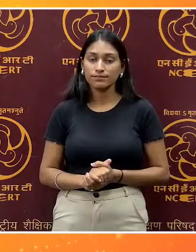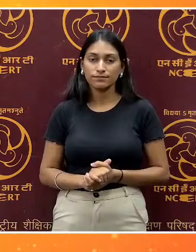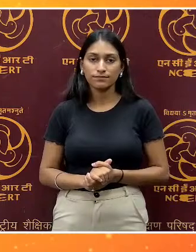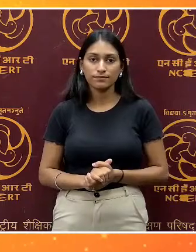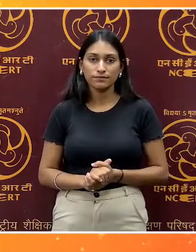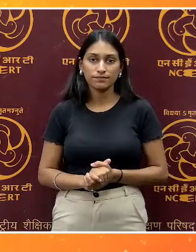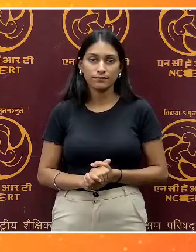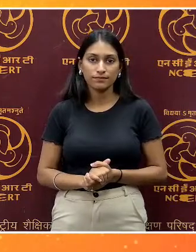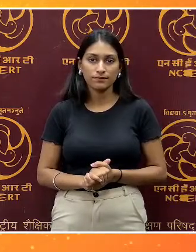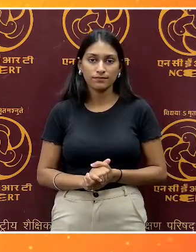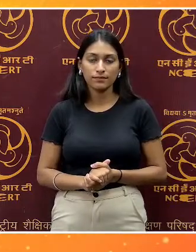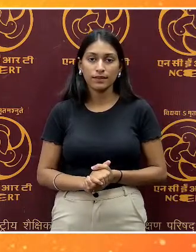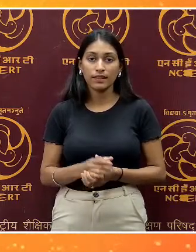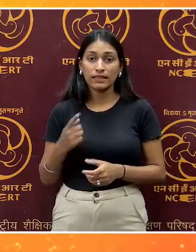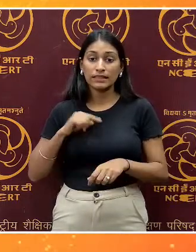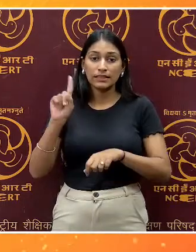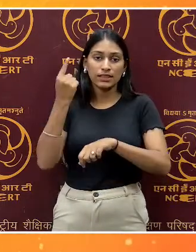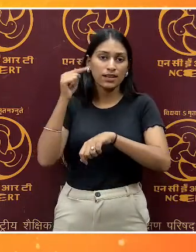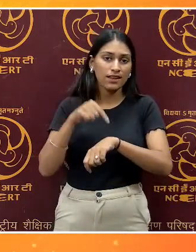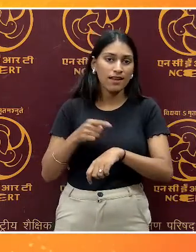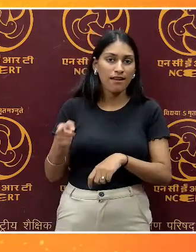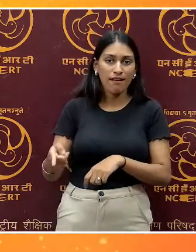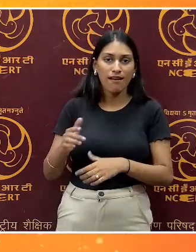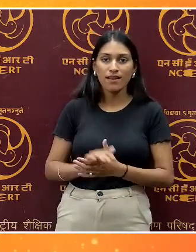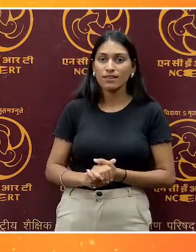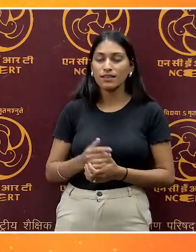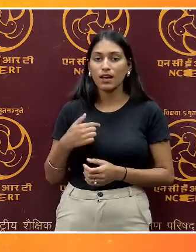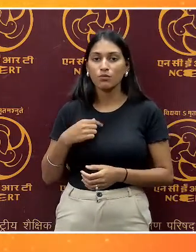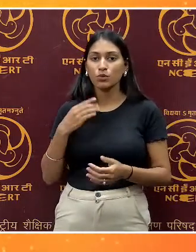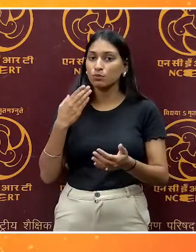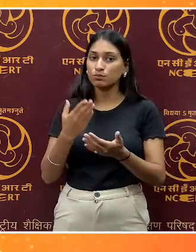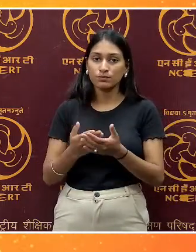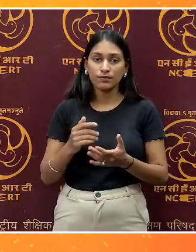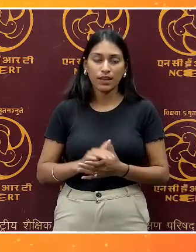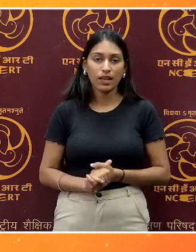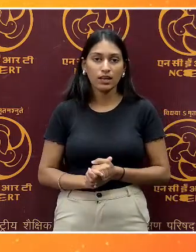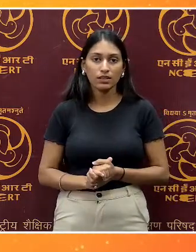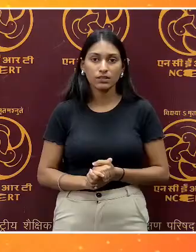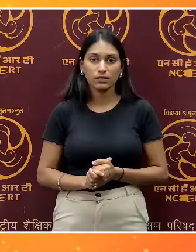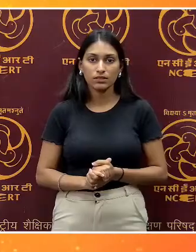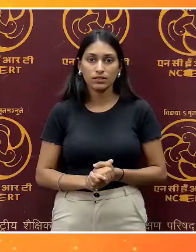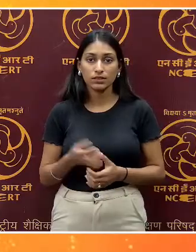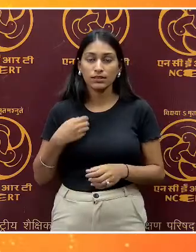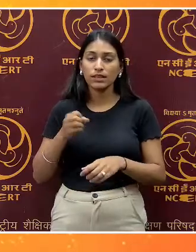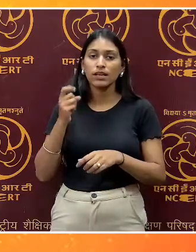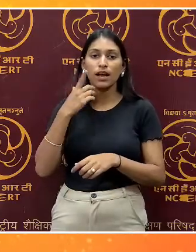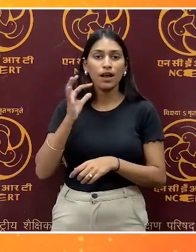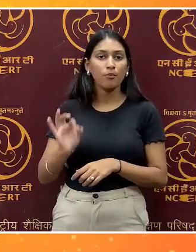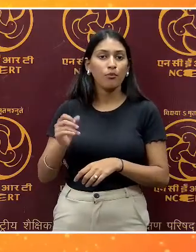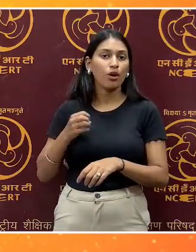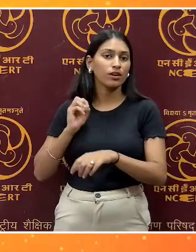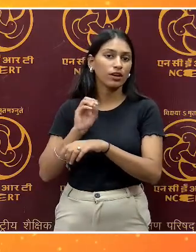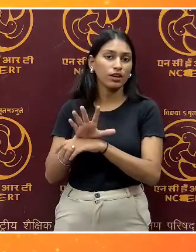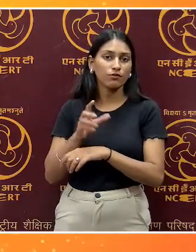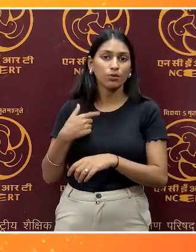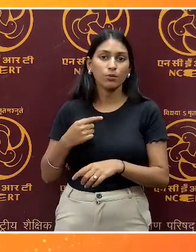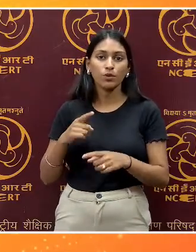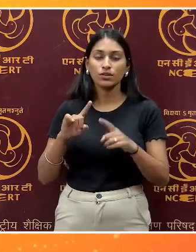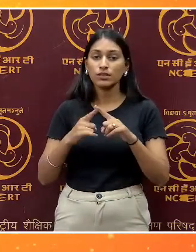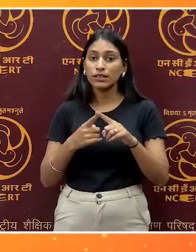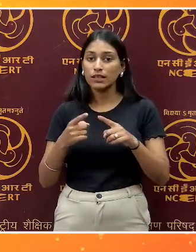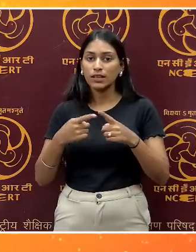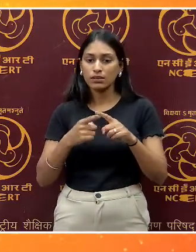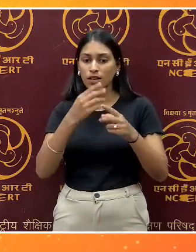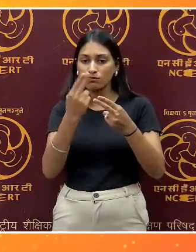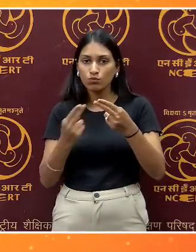here. Ji, it's time to wrap up the session now, dear viewers, with an important information. The new textbooks for class 4